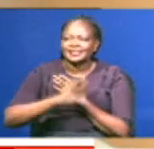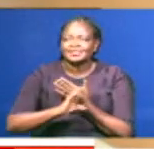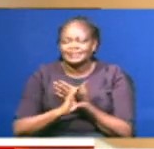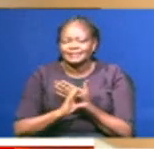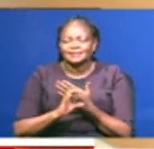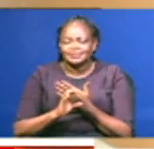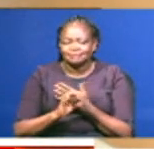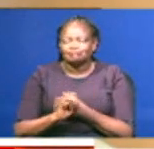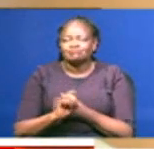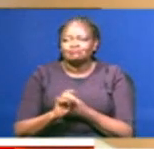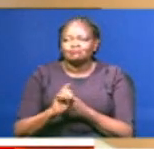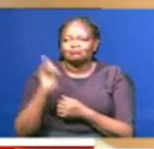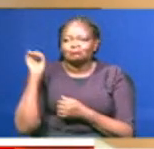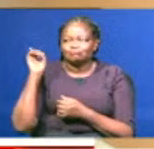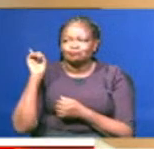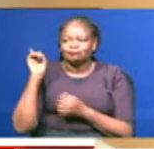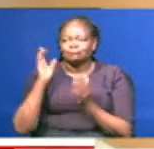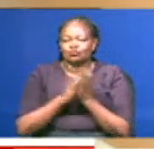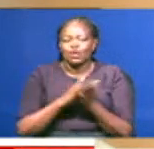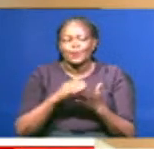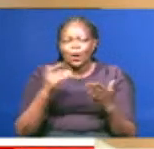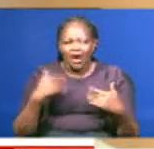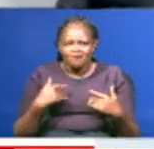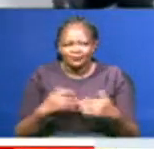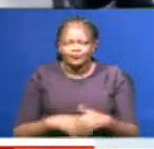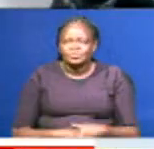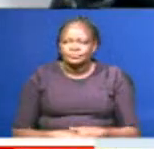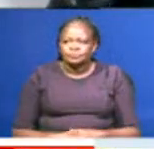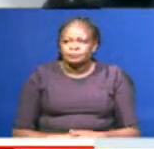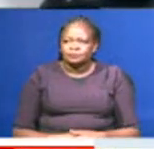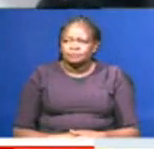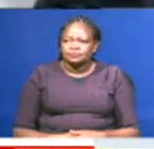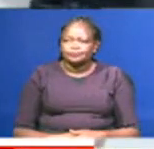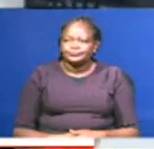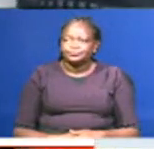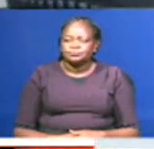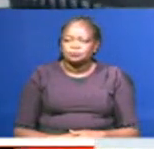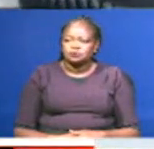is Frederick Mwoki with the details.